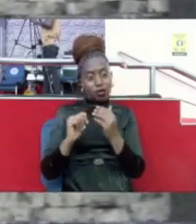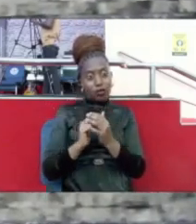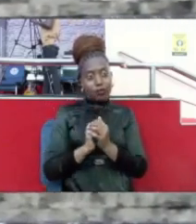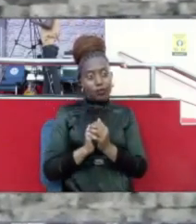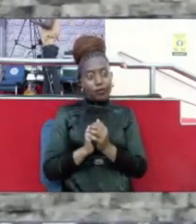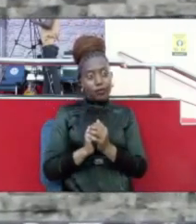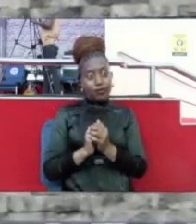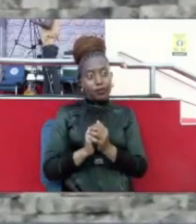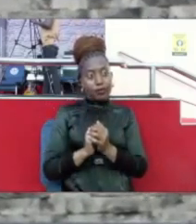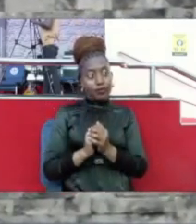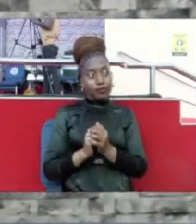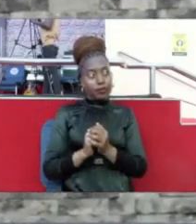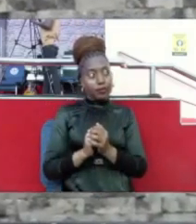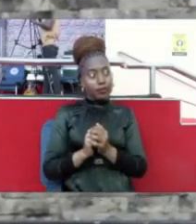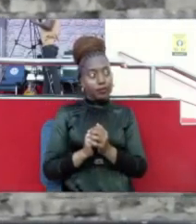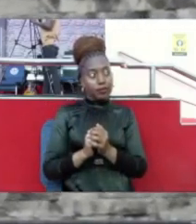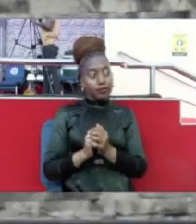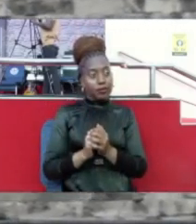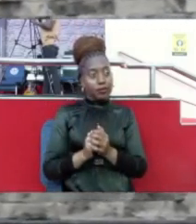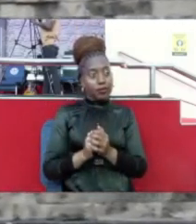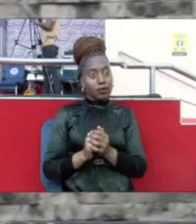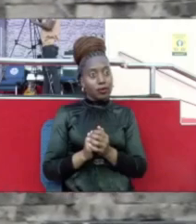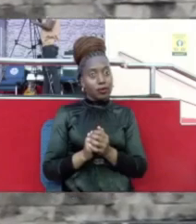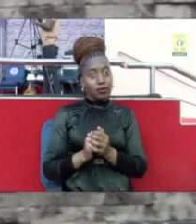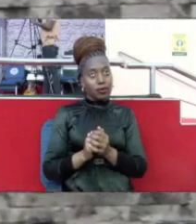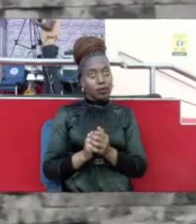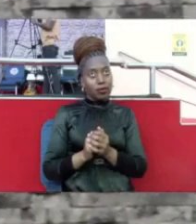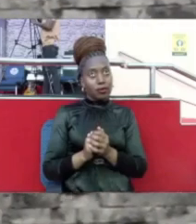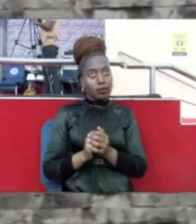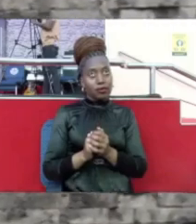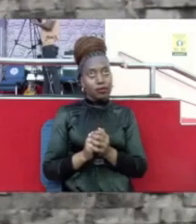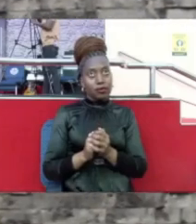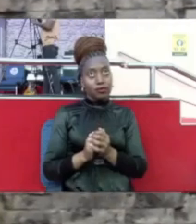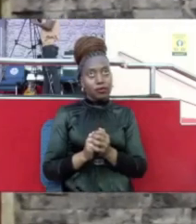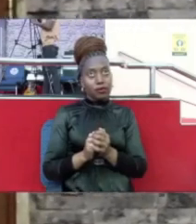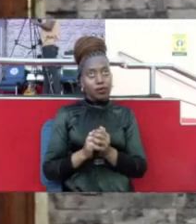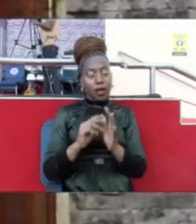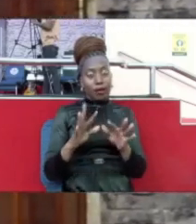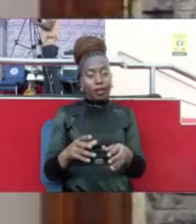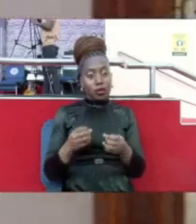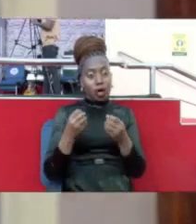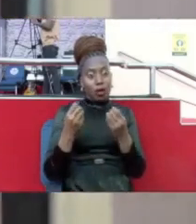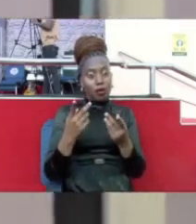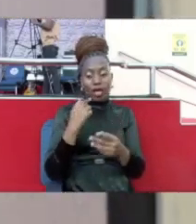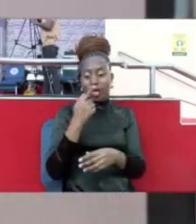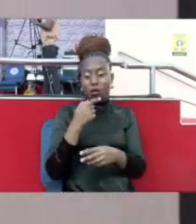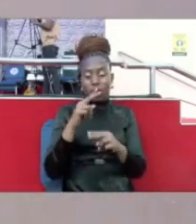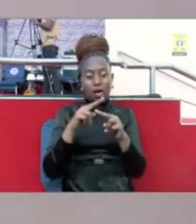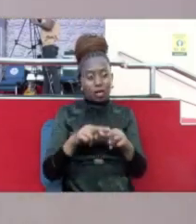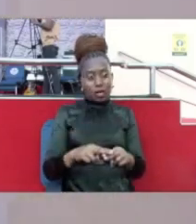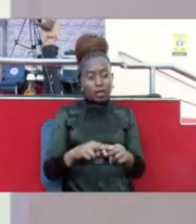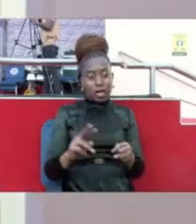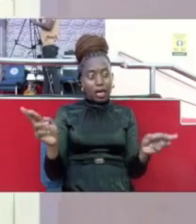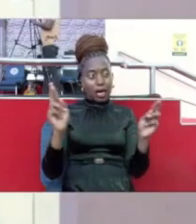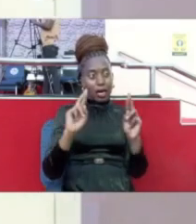All right, for those of you who remain seated, how many of you that are seated are willing? Ni wangapi ambao mmeketi mnania? If God